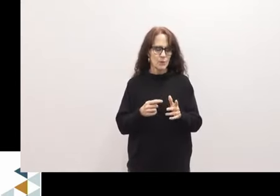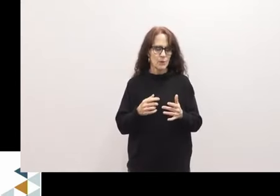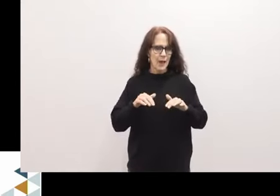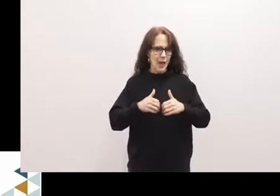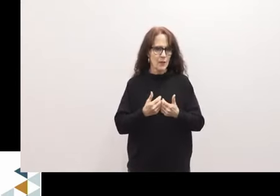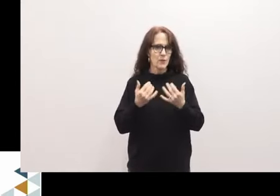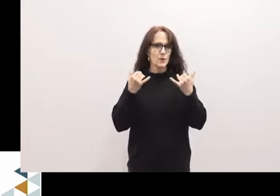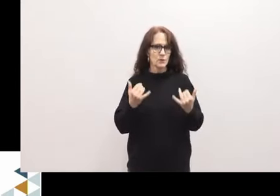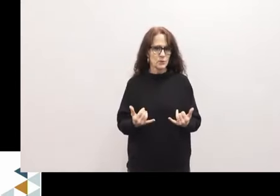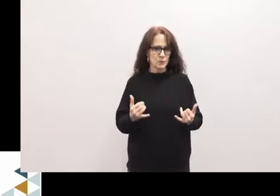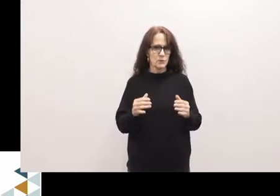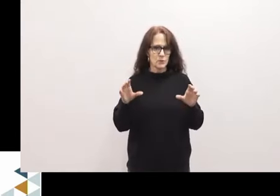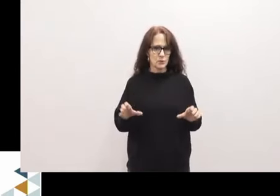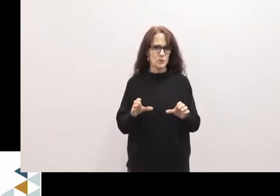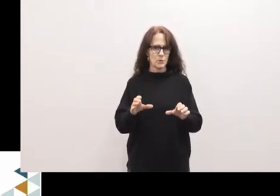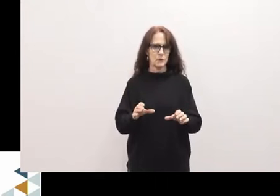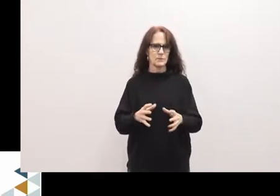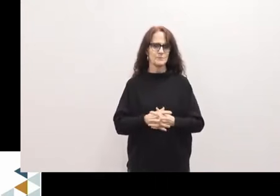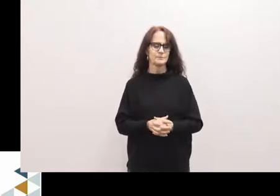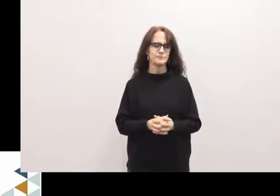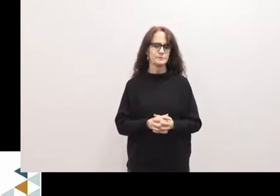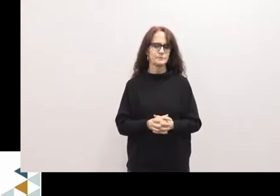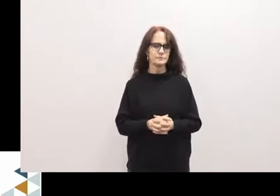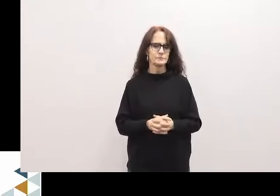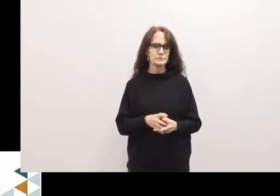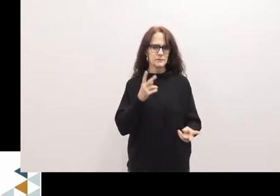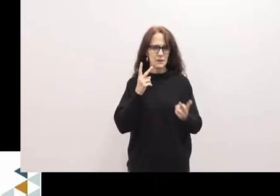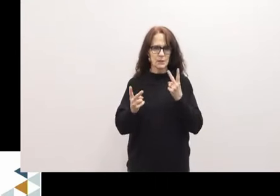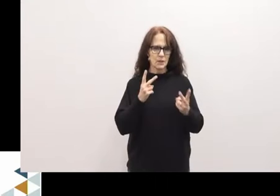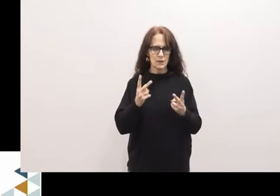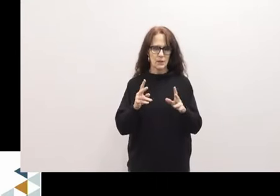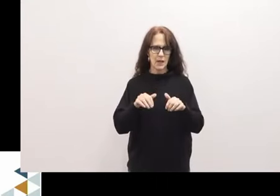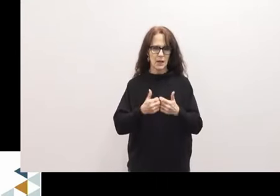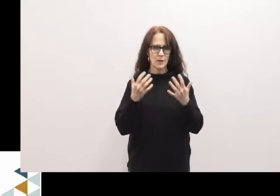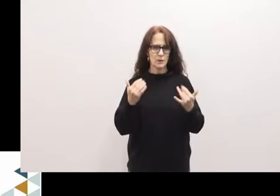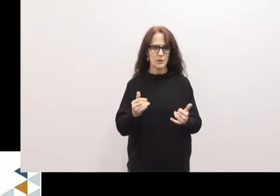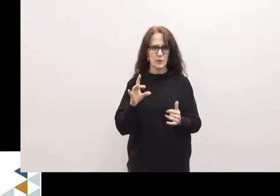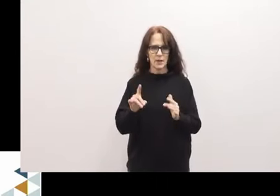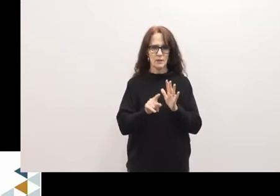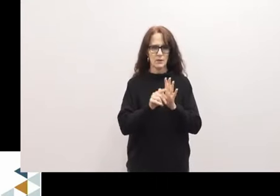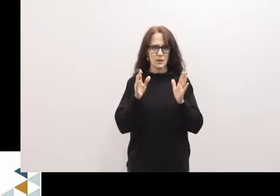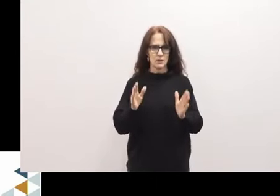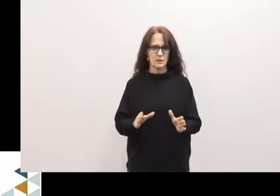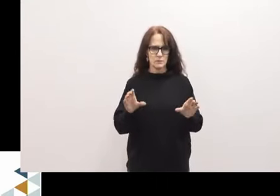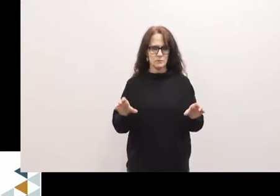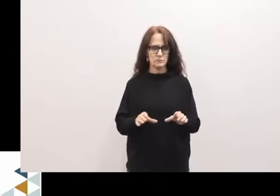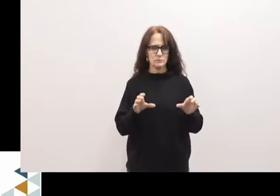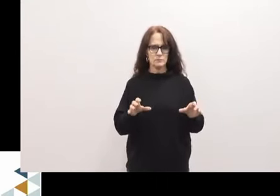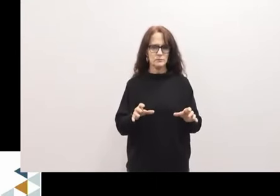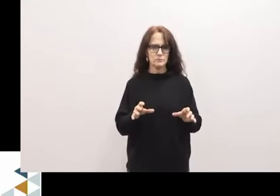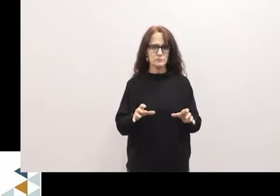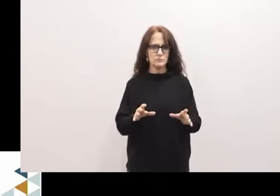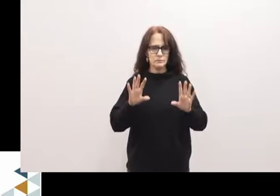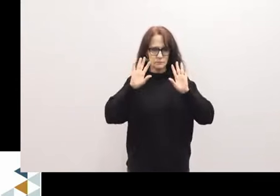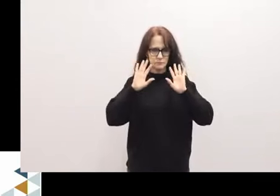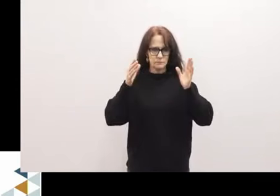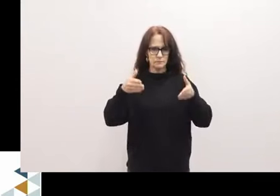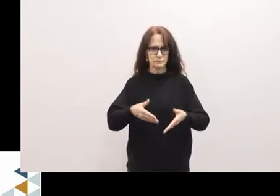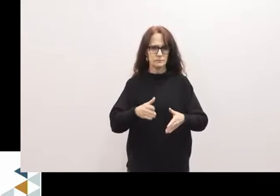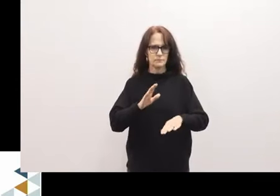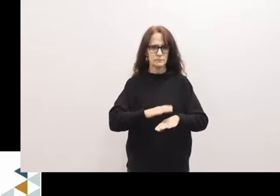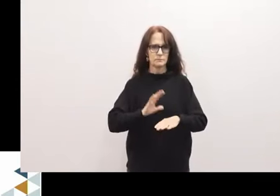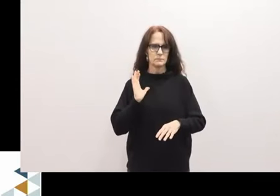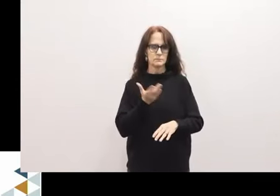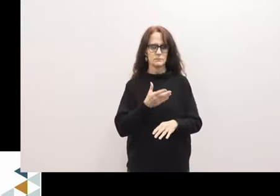doing. And so as we look at how our current eighth graders are doing, we're going to focus on